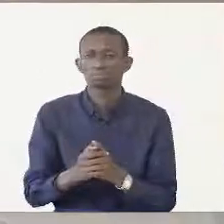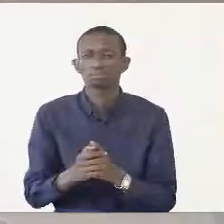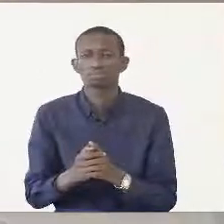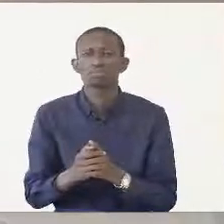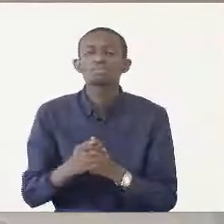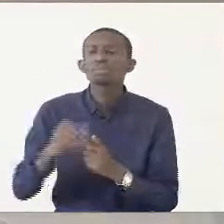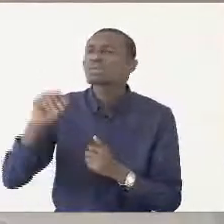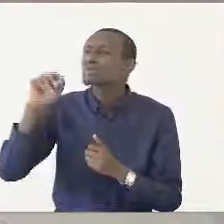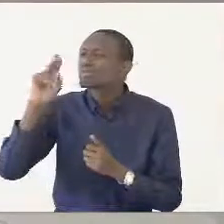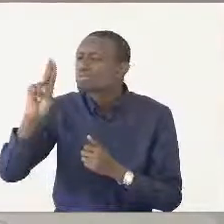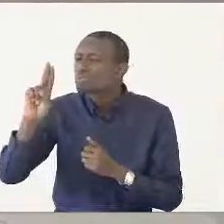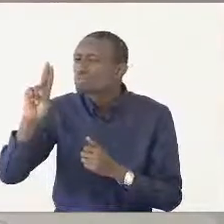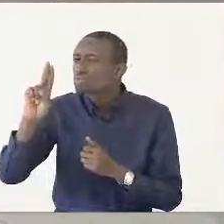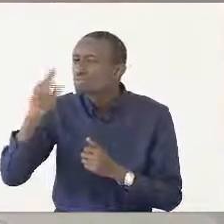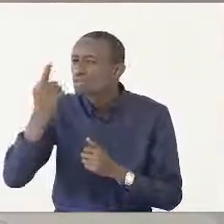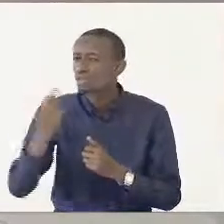U1 plus